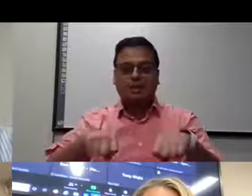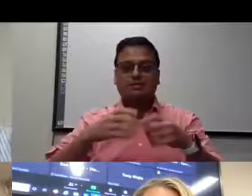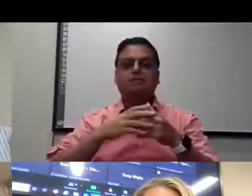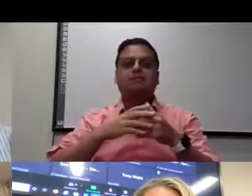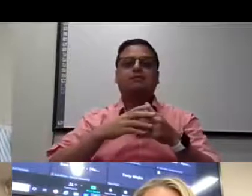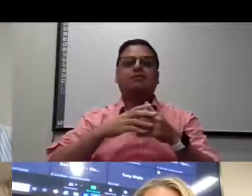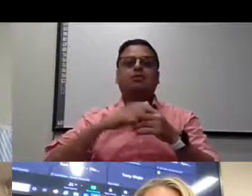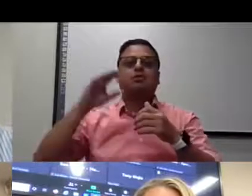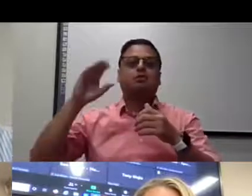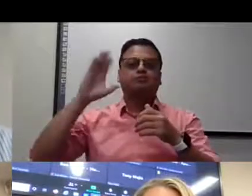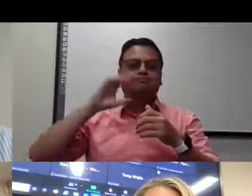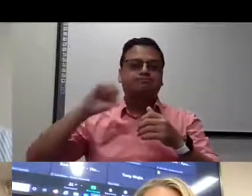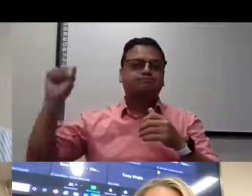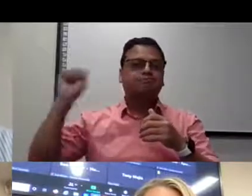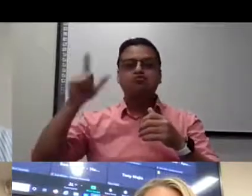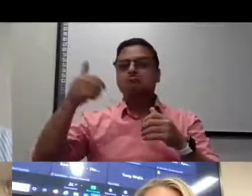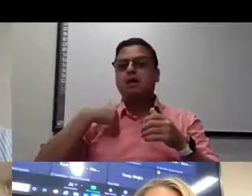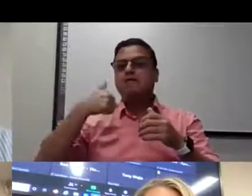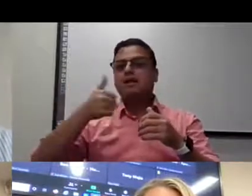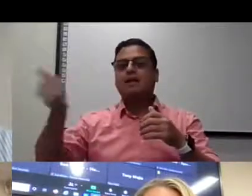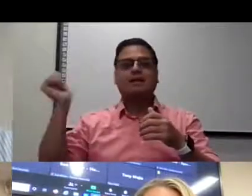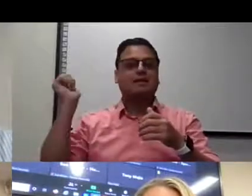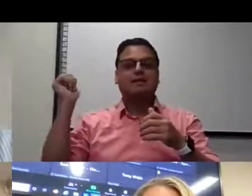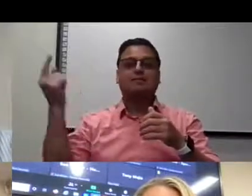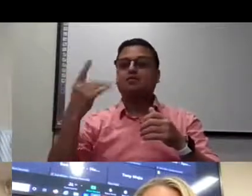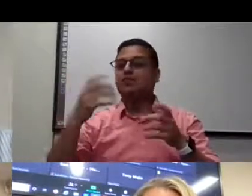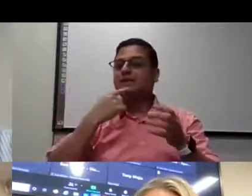Superintendent Ochoa, did you have anything you want to say about